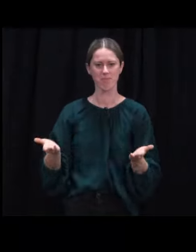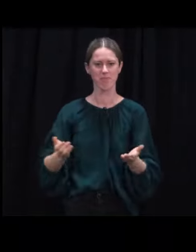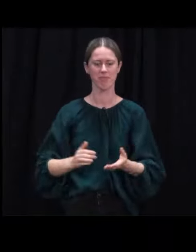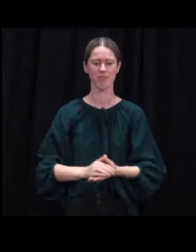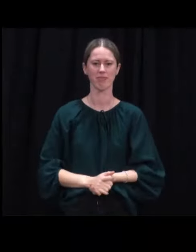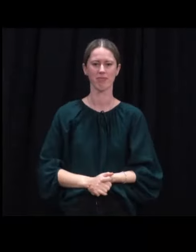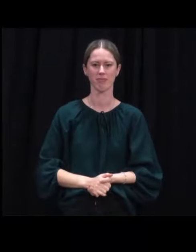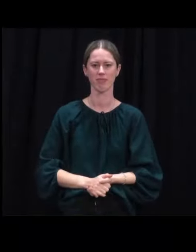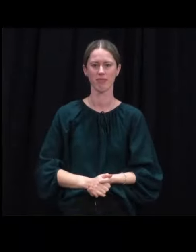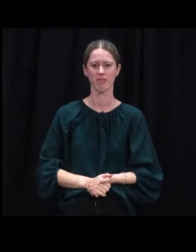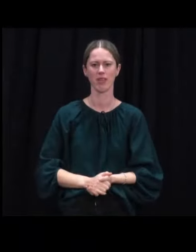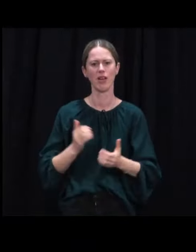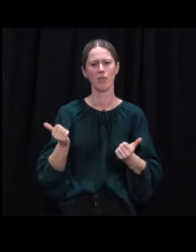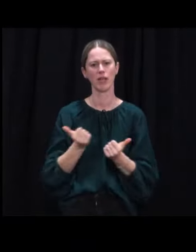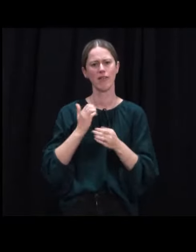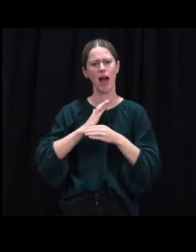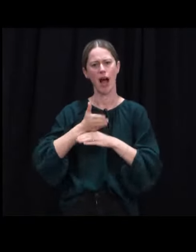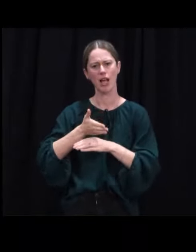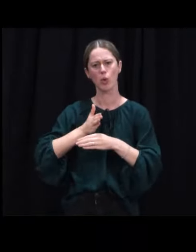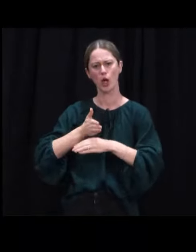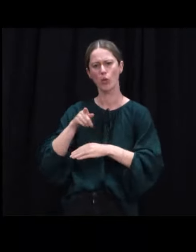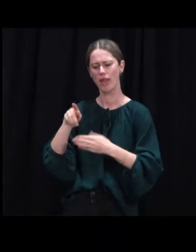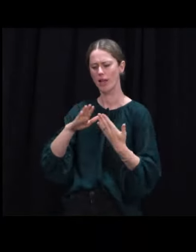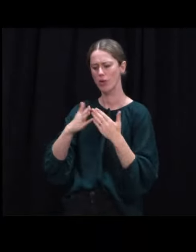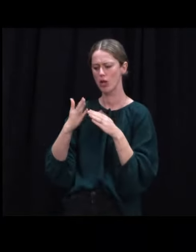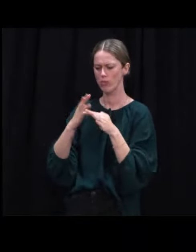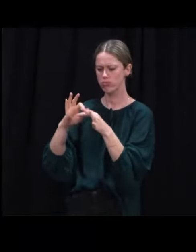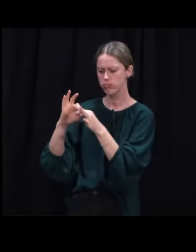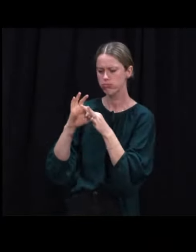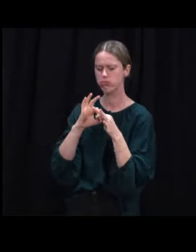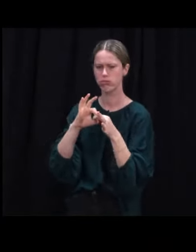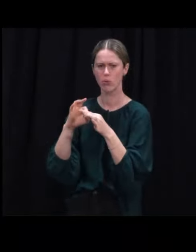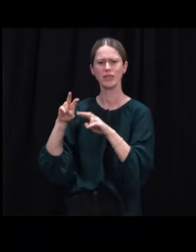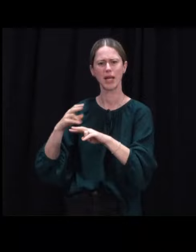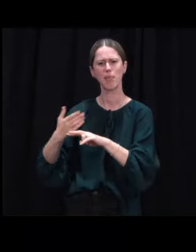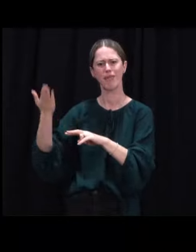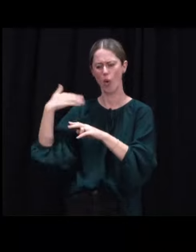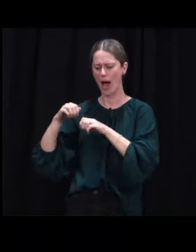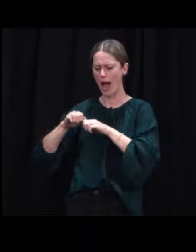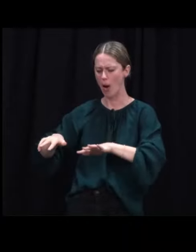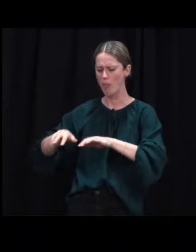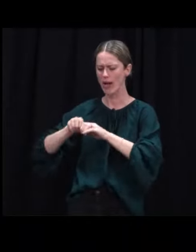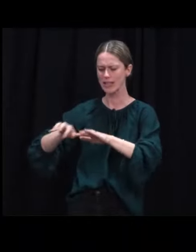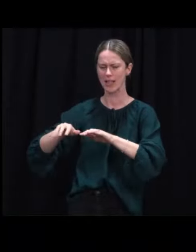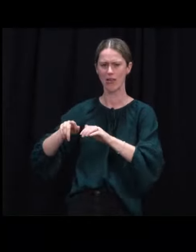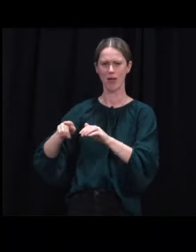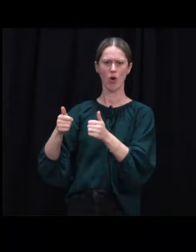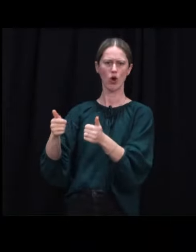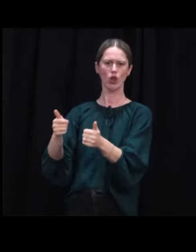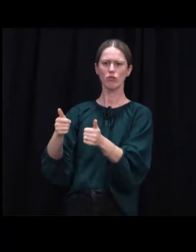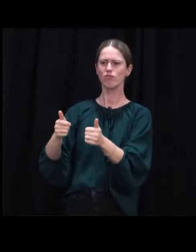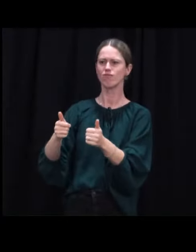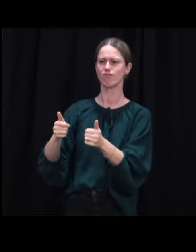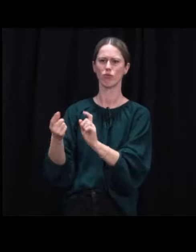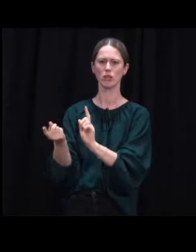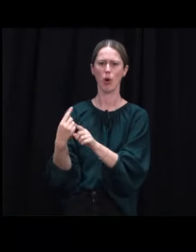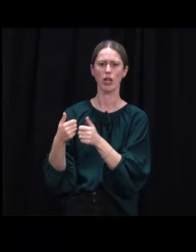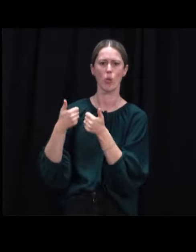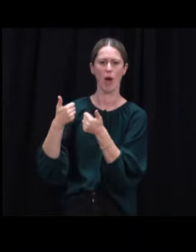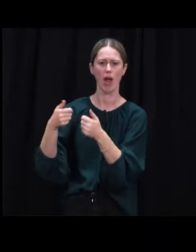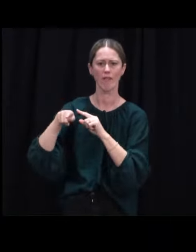There's a tremendous amount of work going on with this community, and as we have seen in past outbreaks, they're incredibly responsive, and I want to thank all